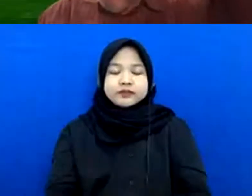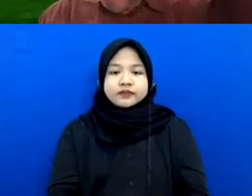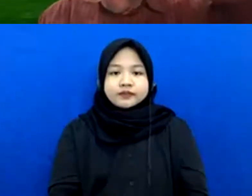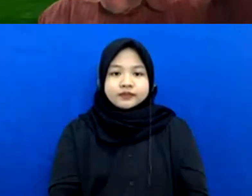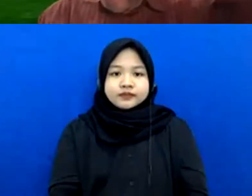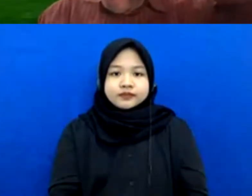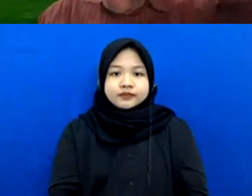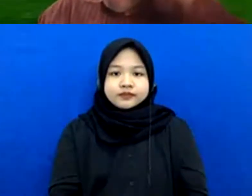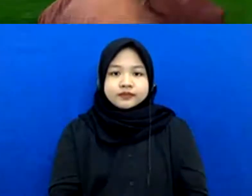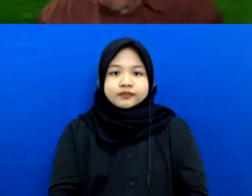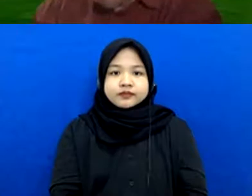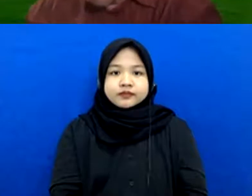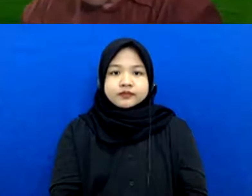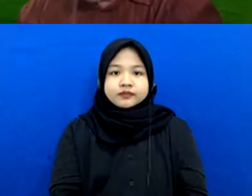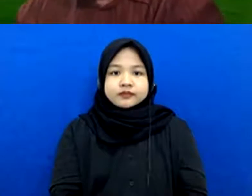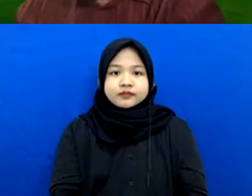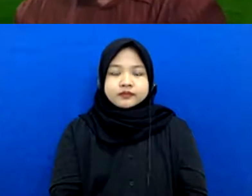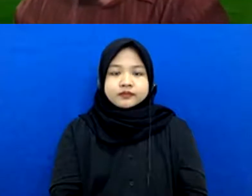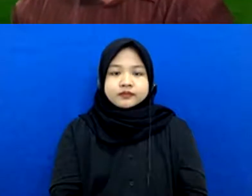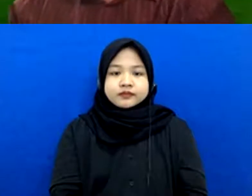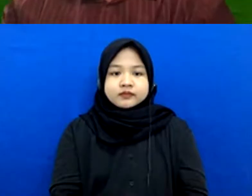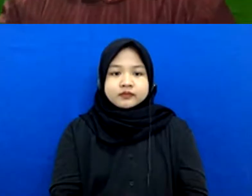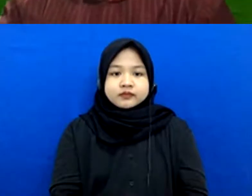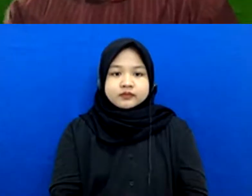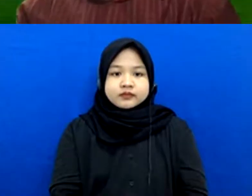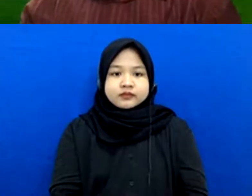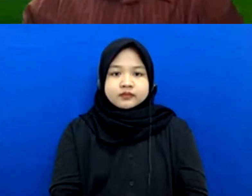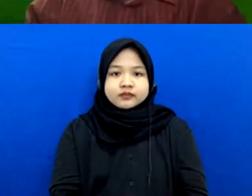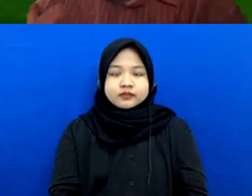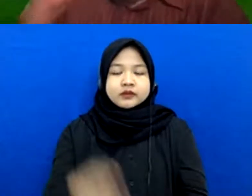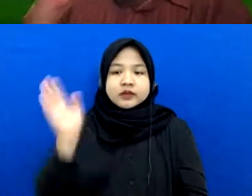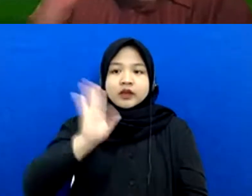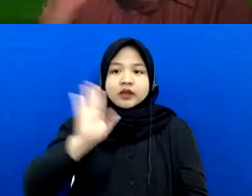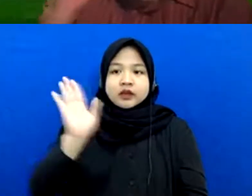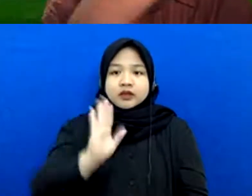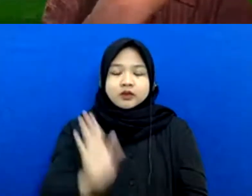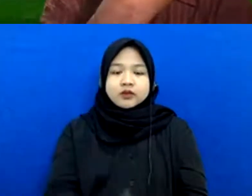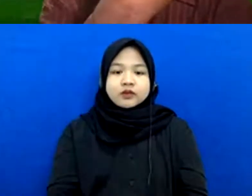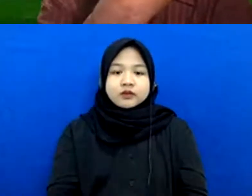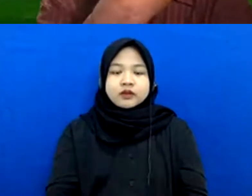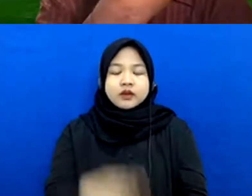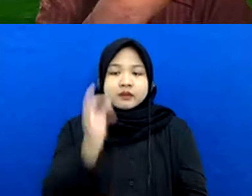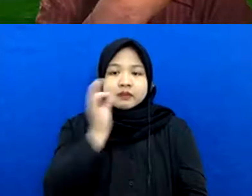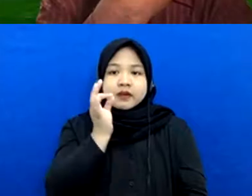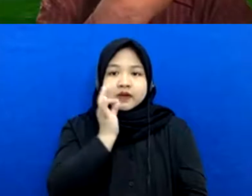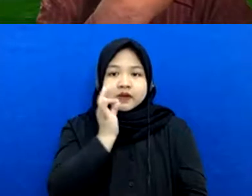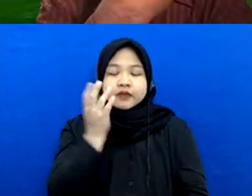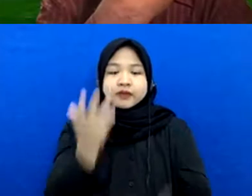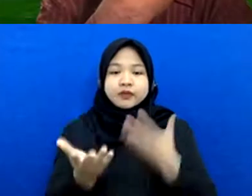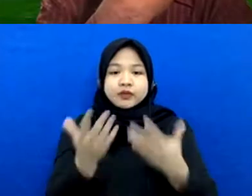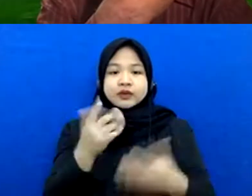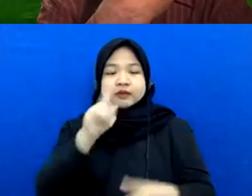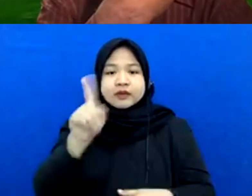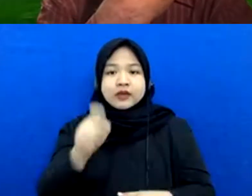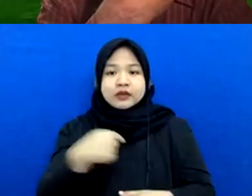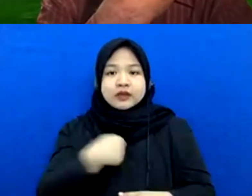directly. Jacqueline? Yeah, hello. I'm sorry that maybe my question